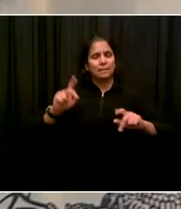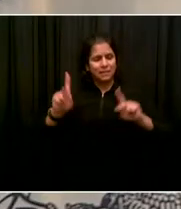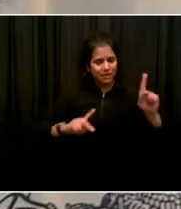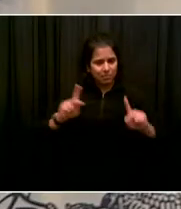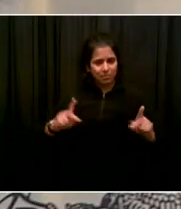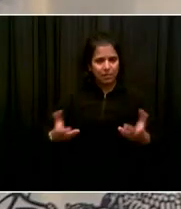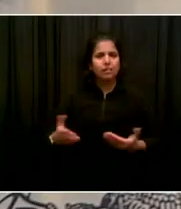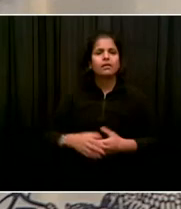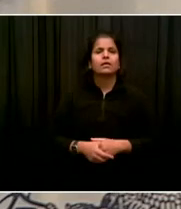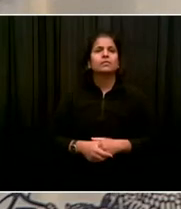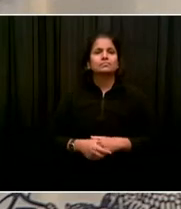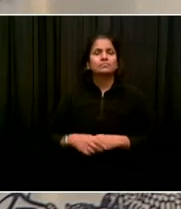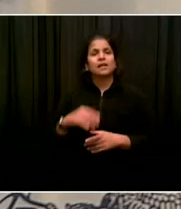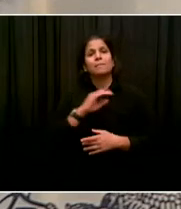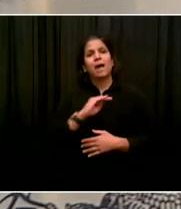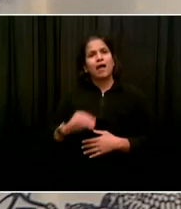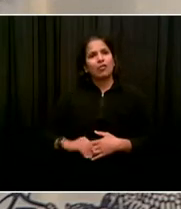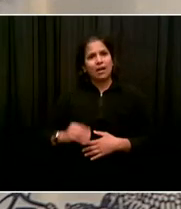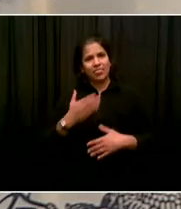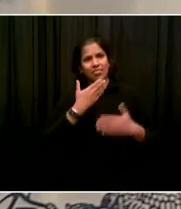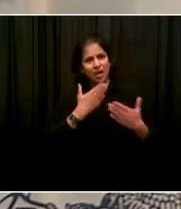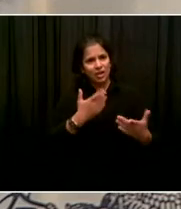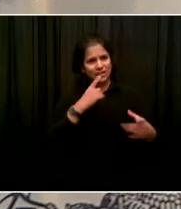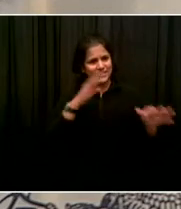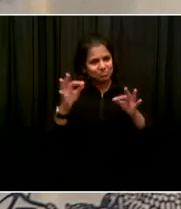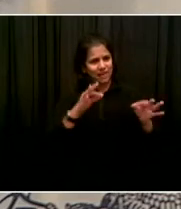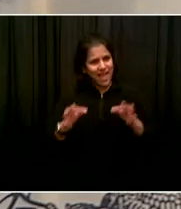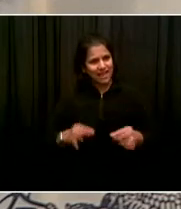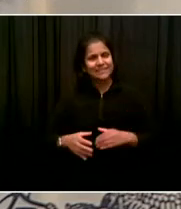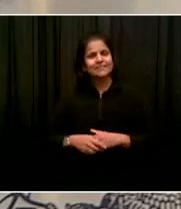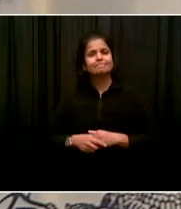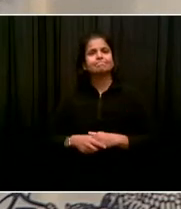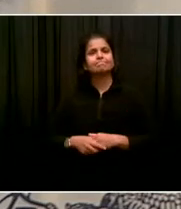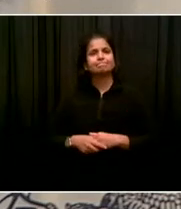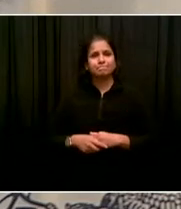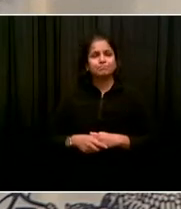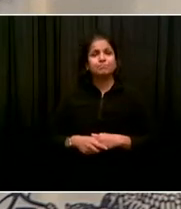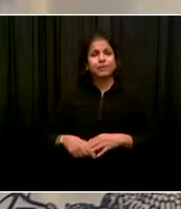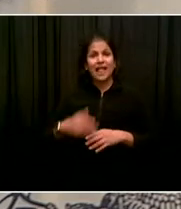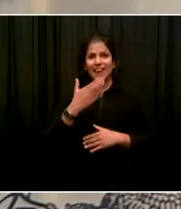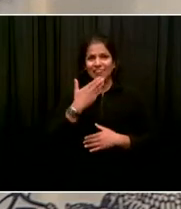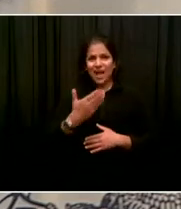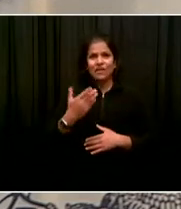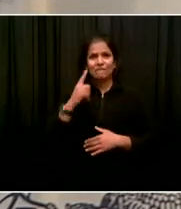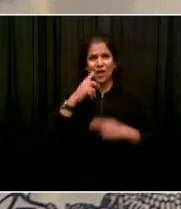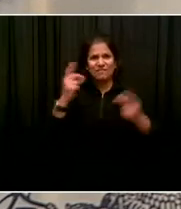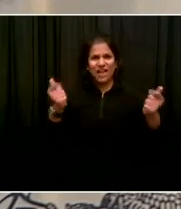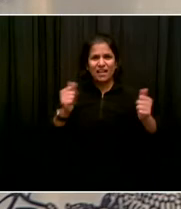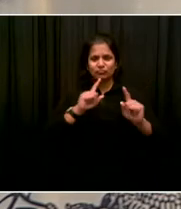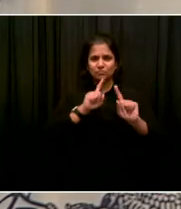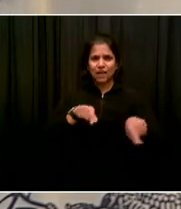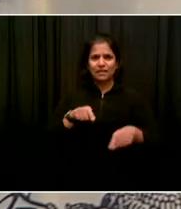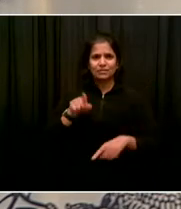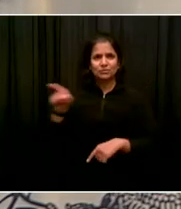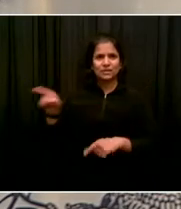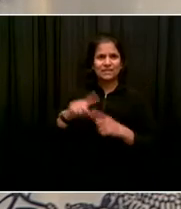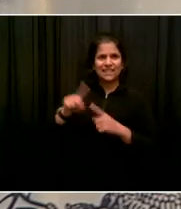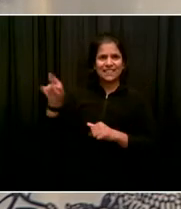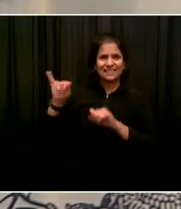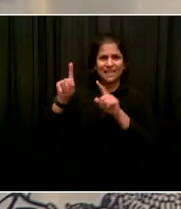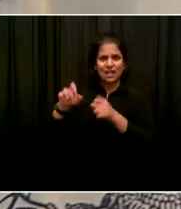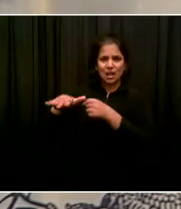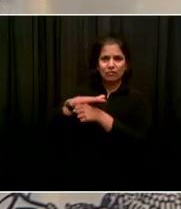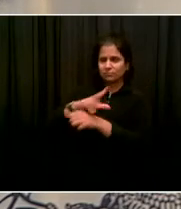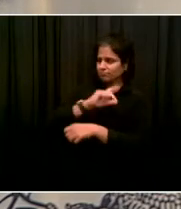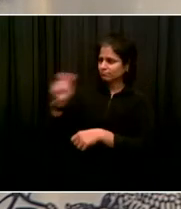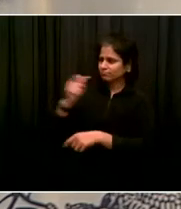explained, doctor. Thank you. And thank you for the quick action on Sunset Park as well. And everyone, as we conclude, I just want to express